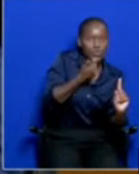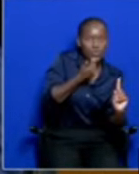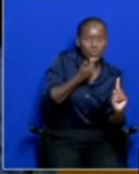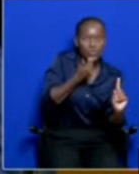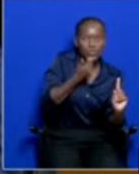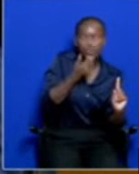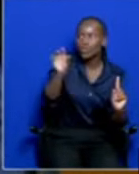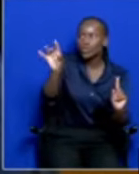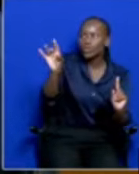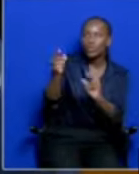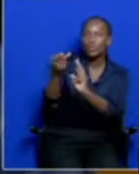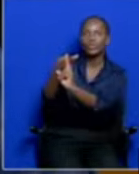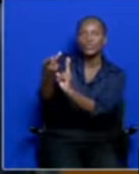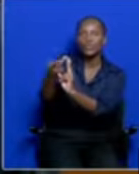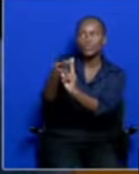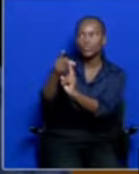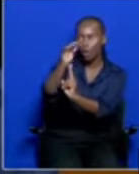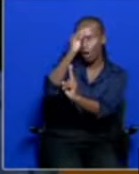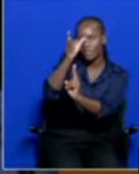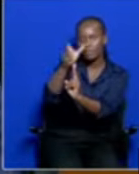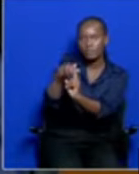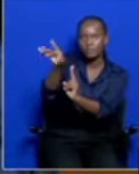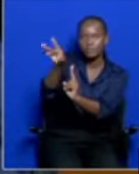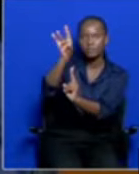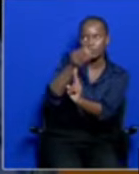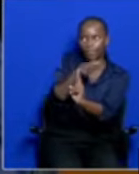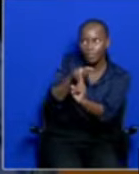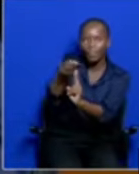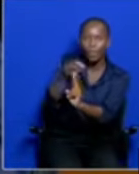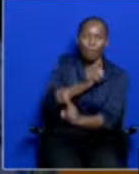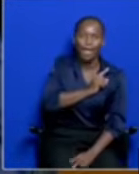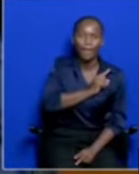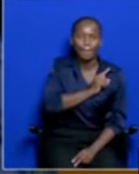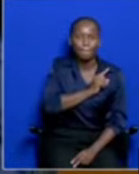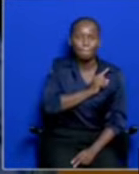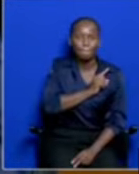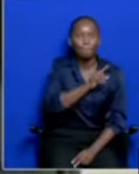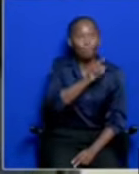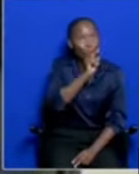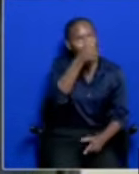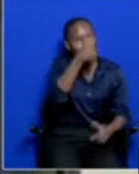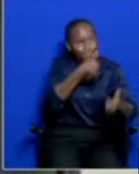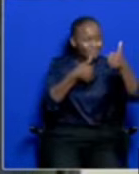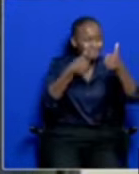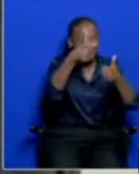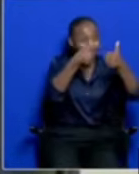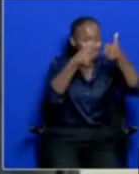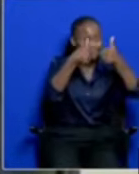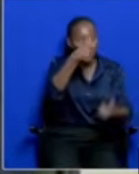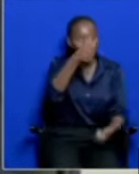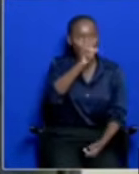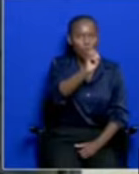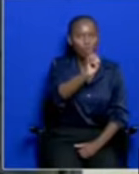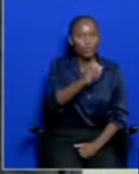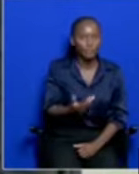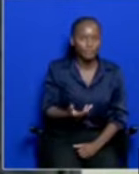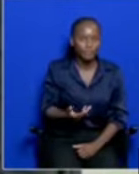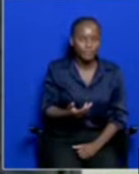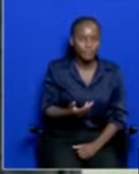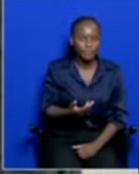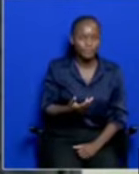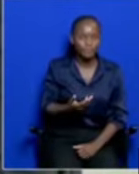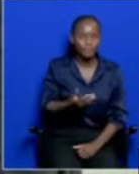officers when you otherwise have this hierarchy within the Empd? A recommendation to Empd goes to